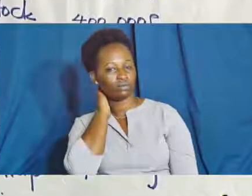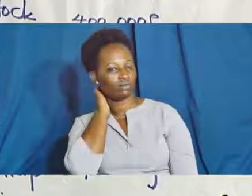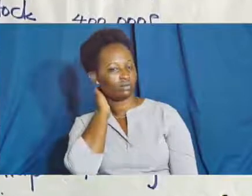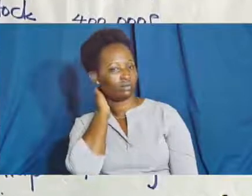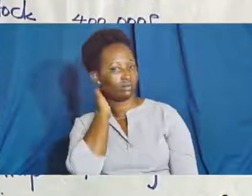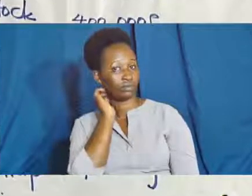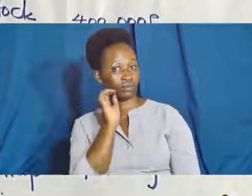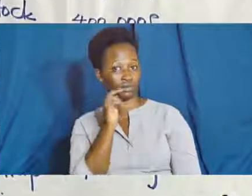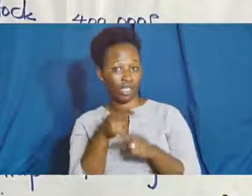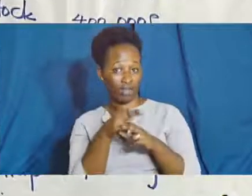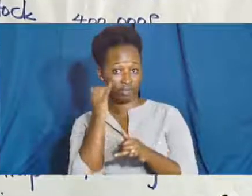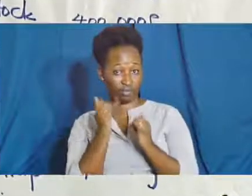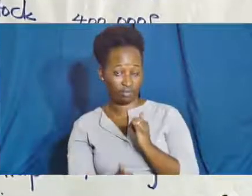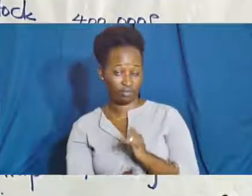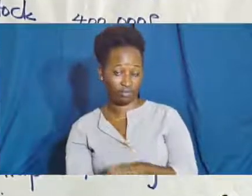Are you through?